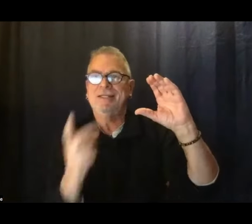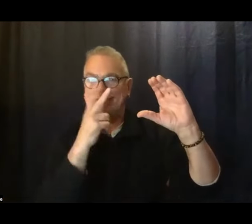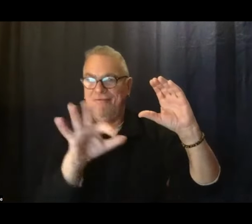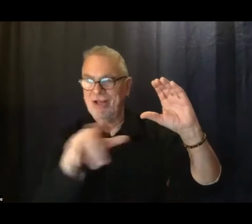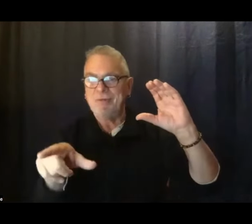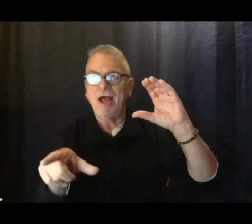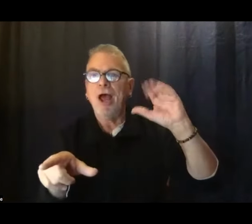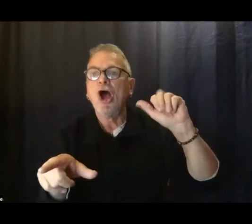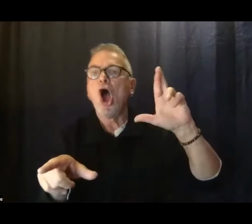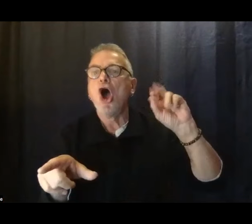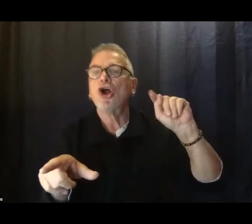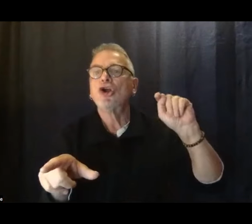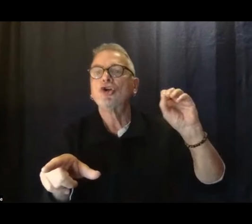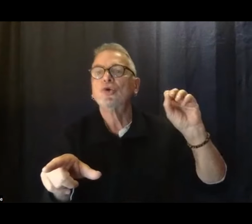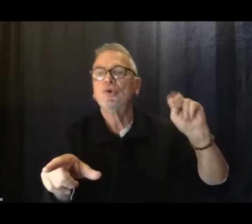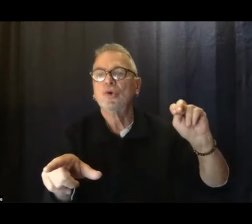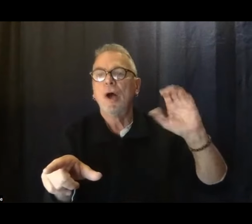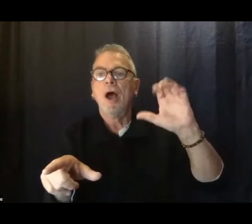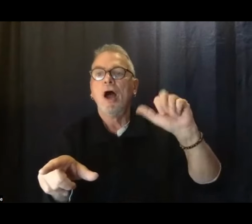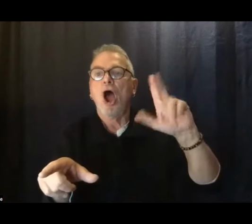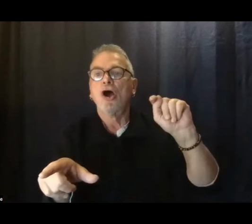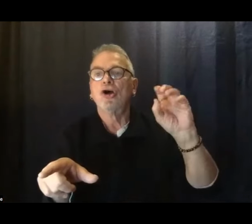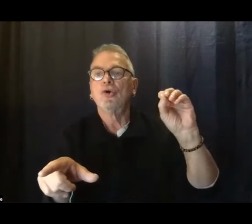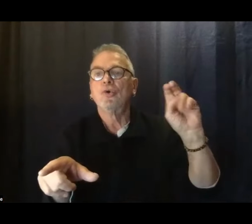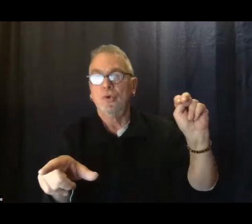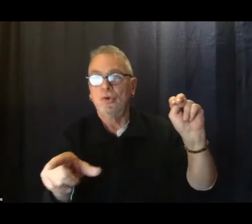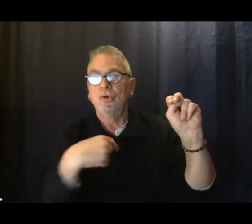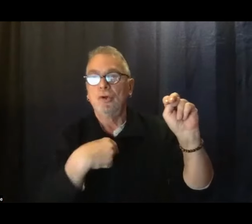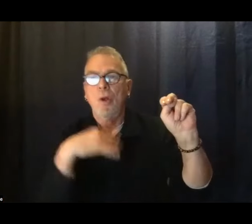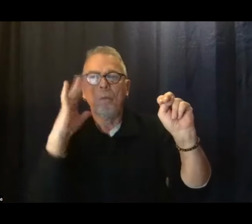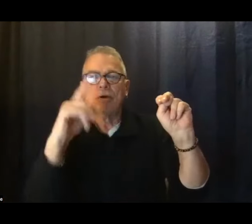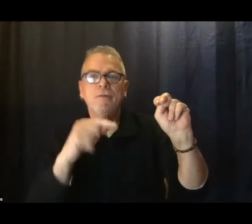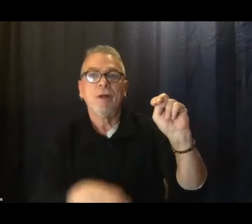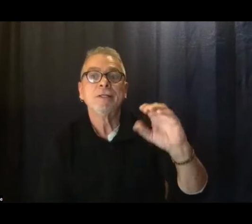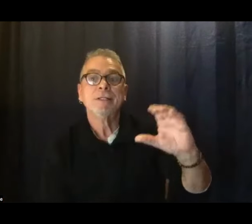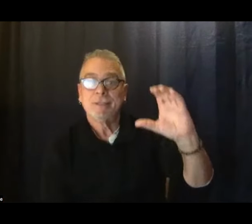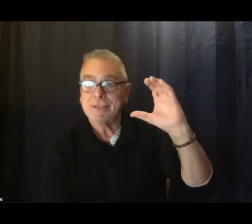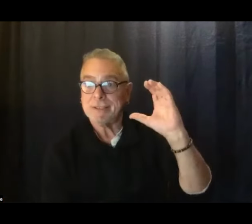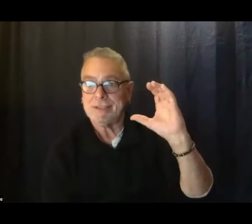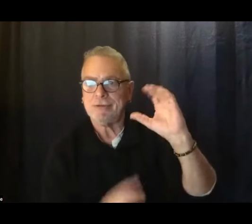As an example, watch my fingerspell. Cartoon.